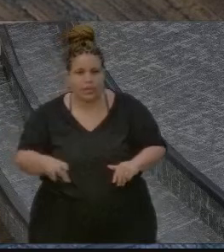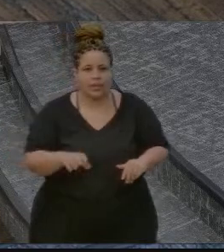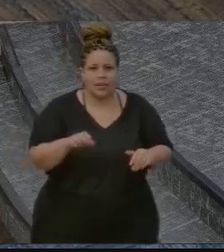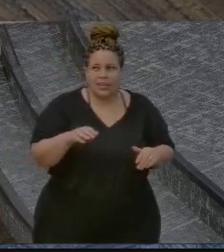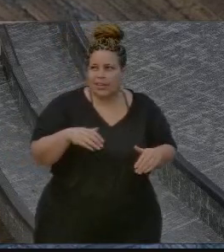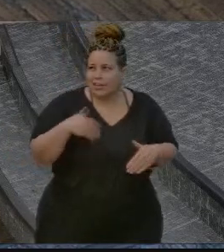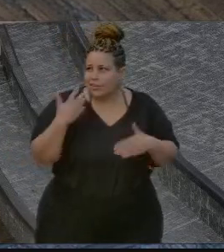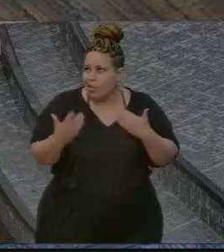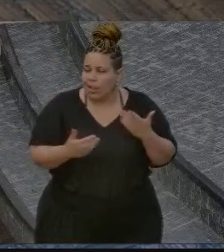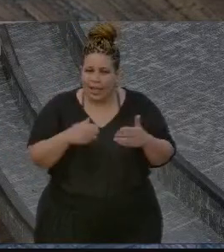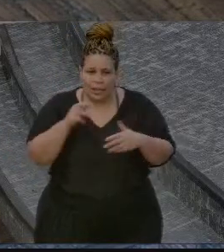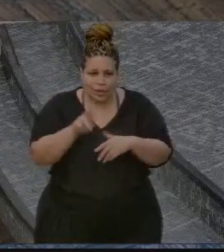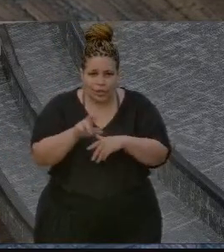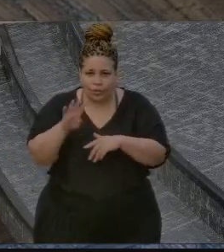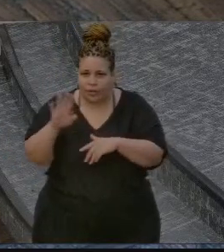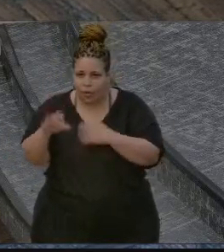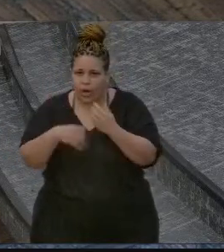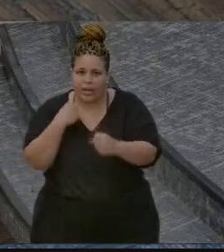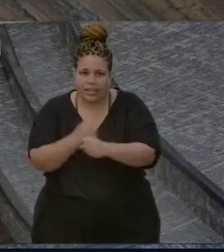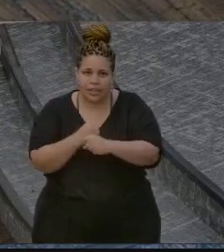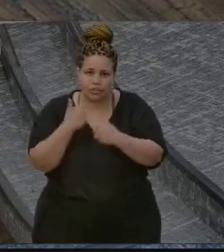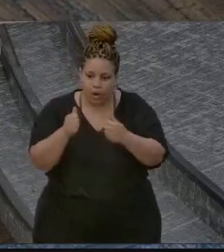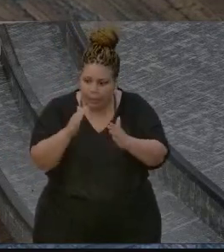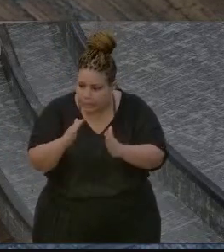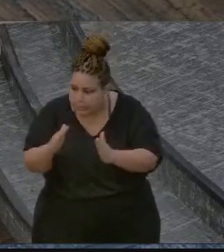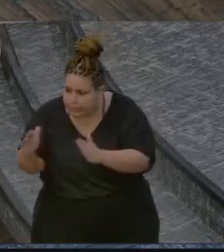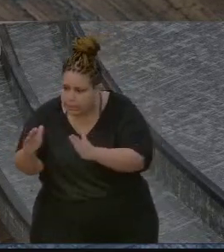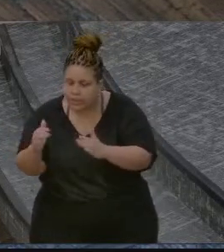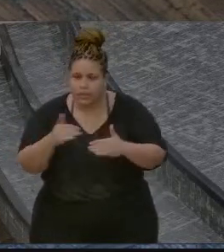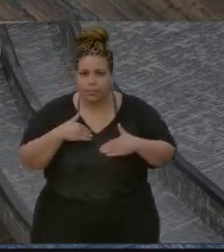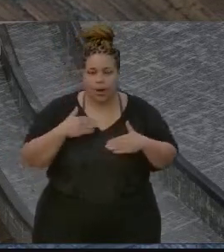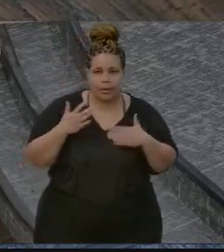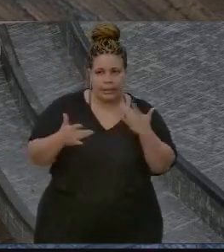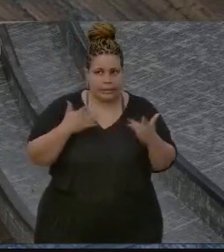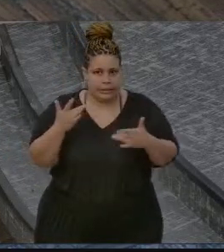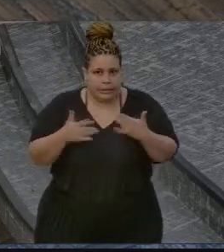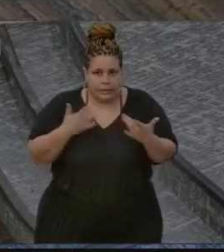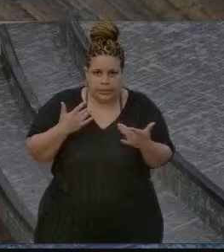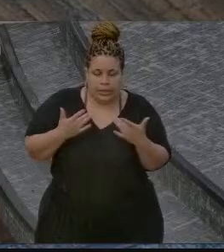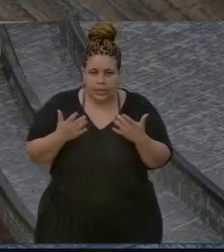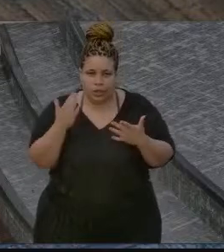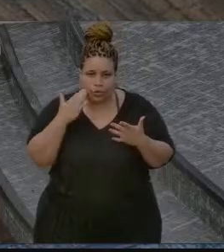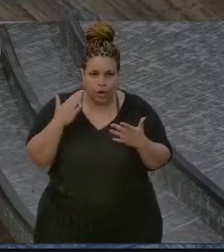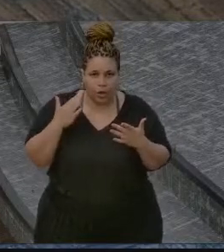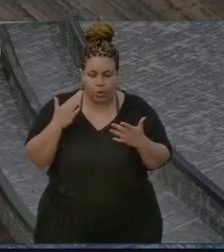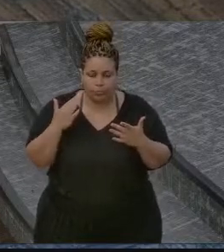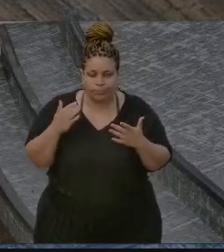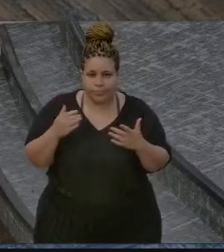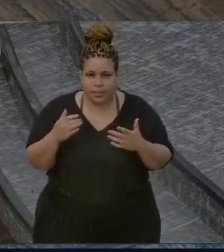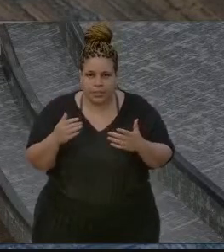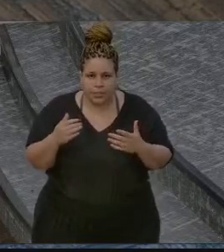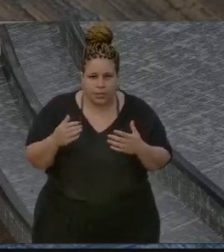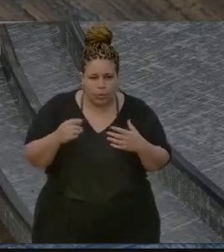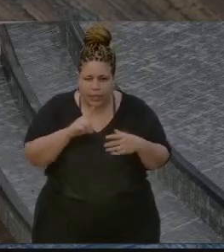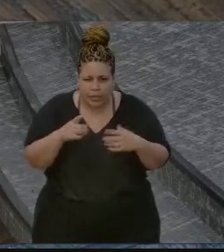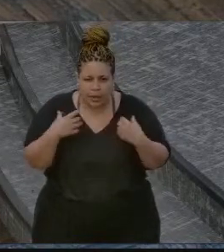4 years trying to plan, and we probably got a little overzealous back in 2017 when I did the 2019 application